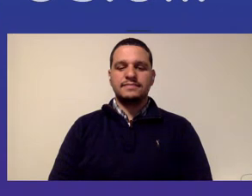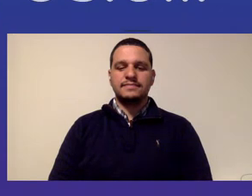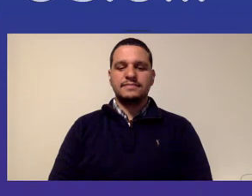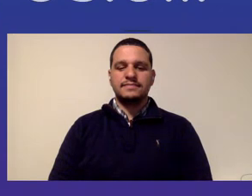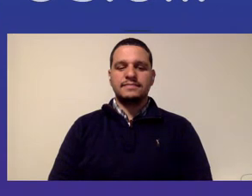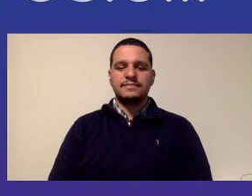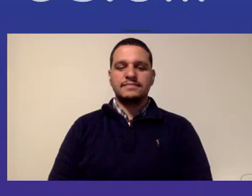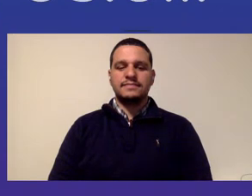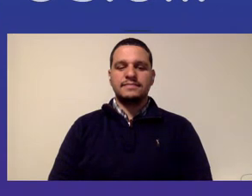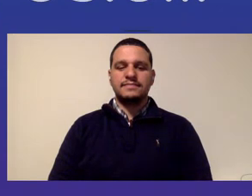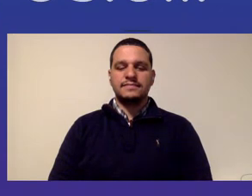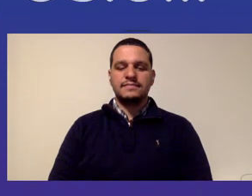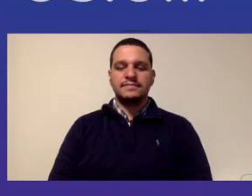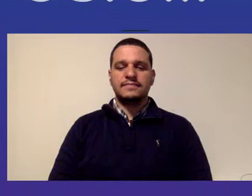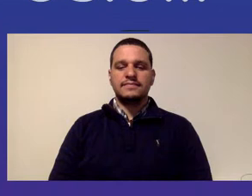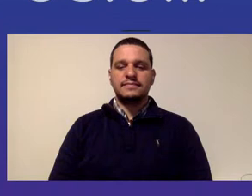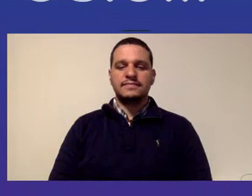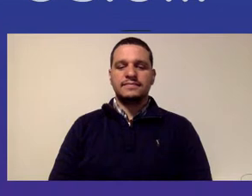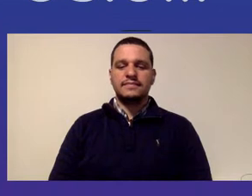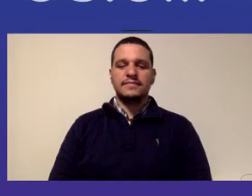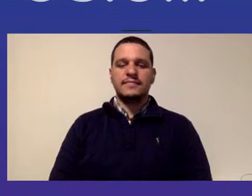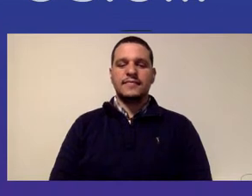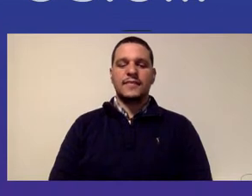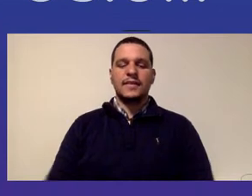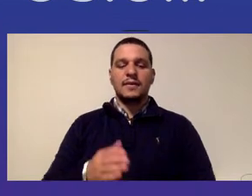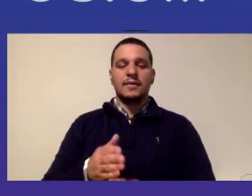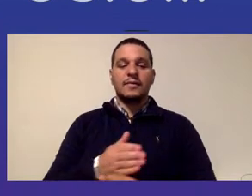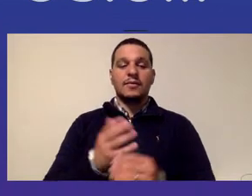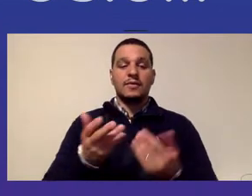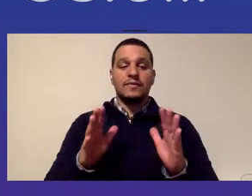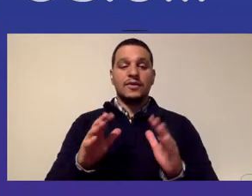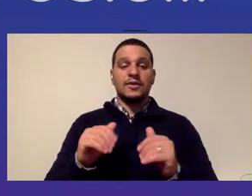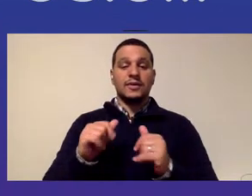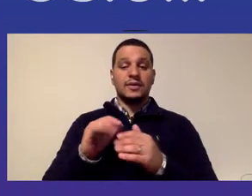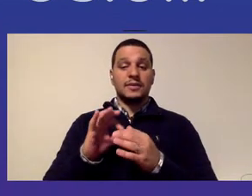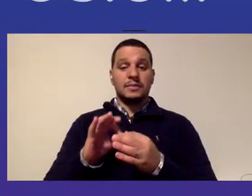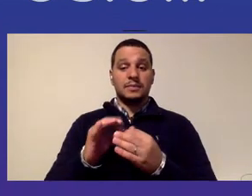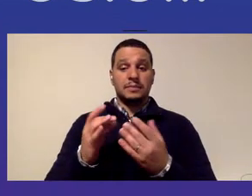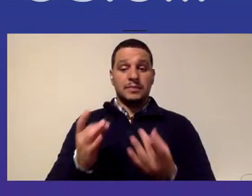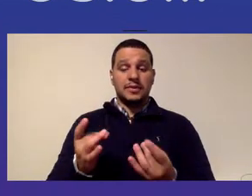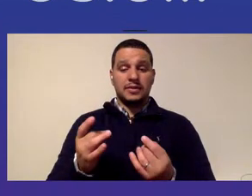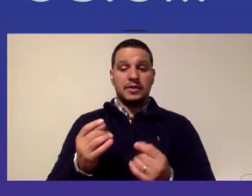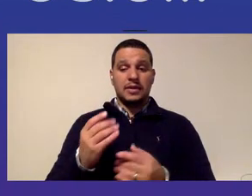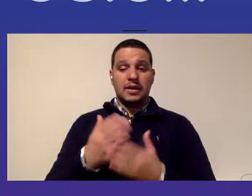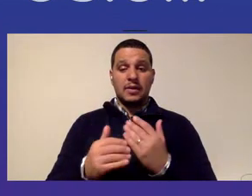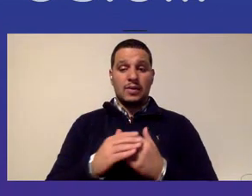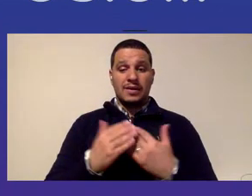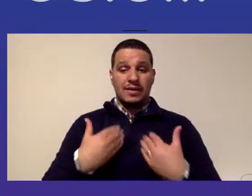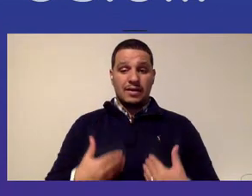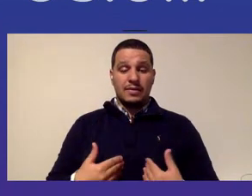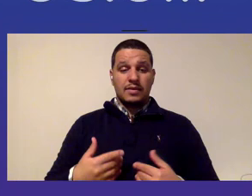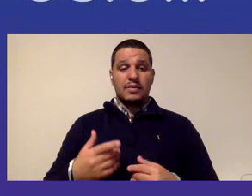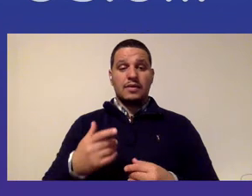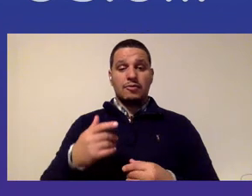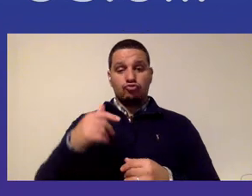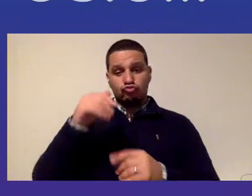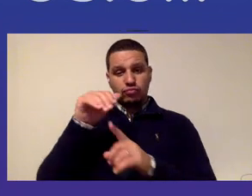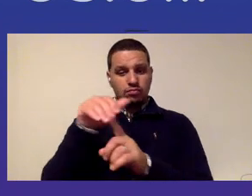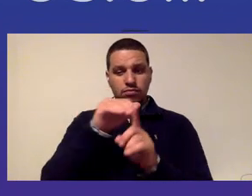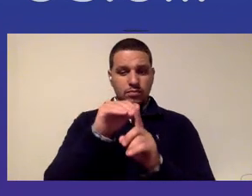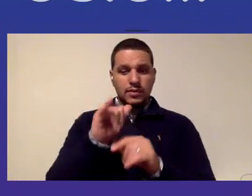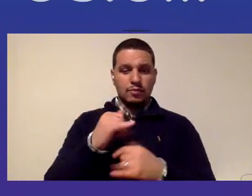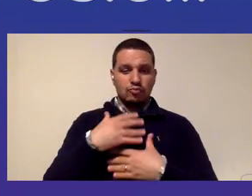Before we leave this meditation, keeping our hands on our body, I just want to remind us that this breath,